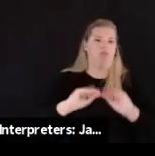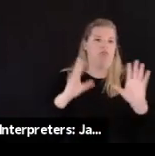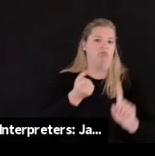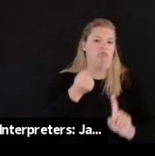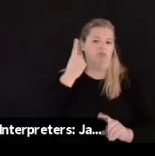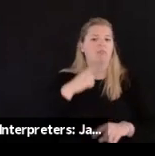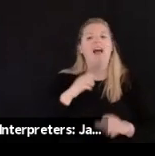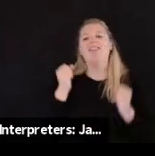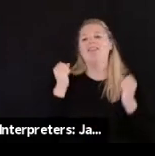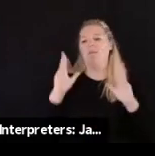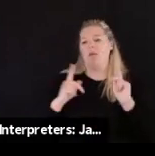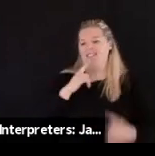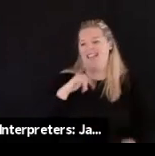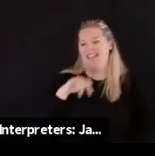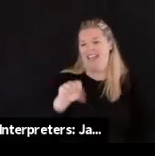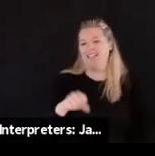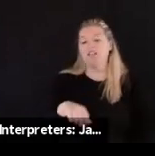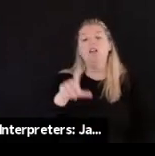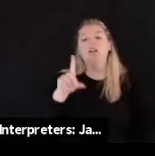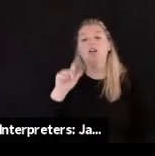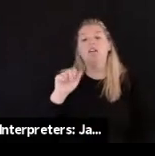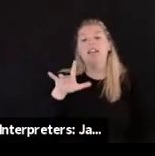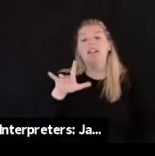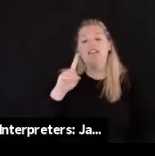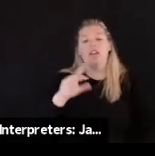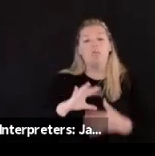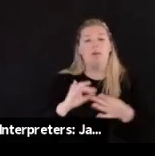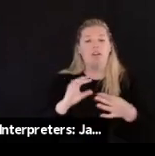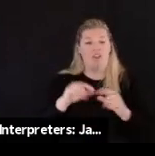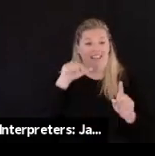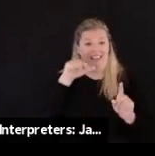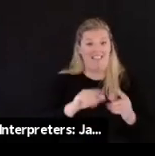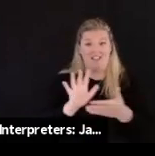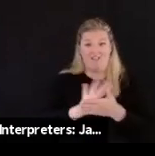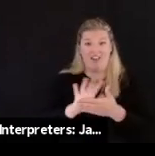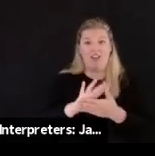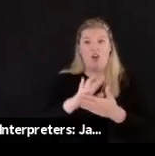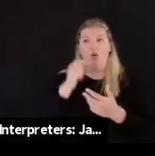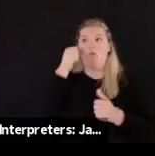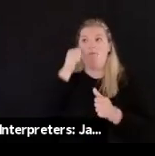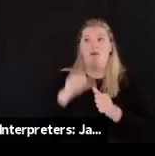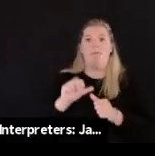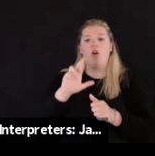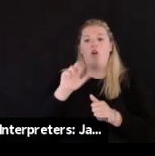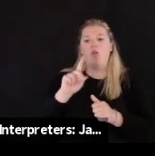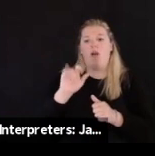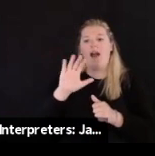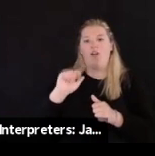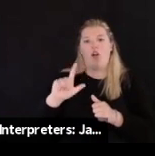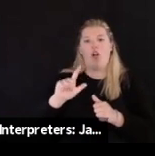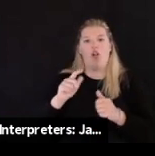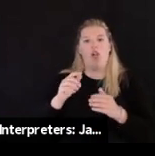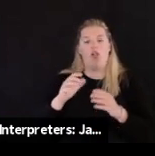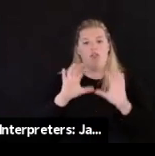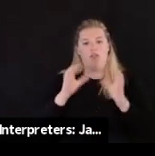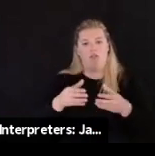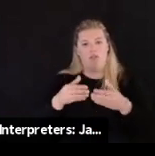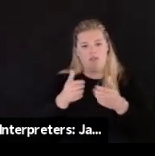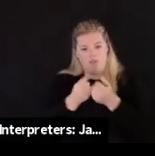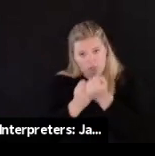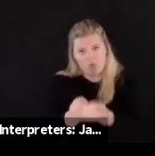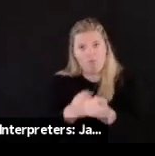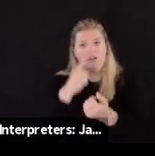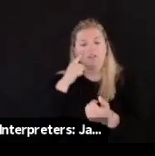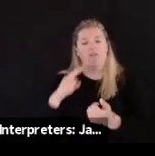David says, this video also brought up the memory of radical movements to bring liberation to the Black community. Memories of the Black Panthers